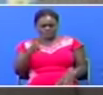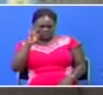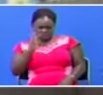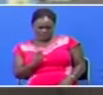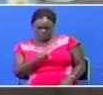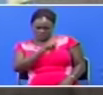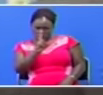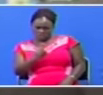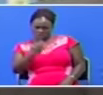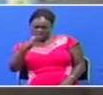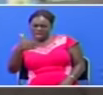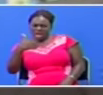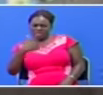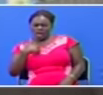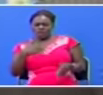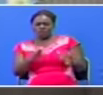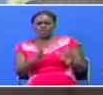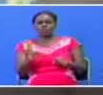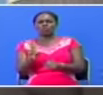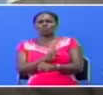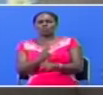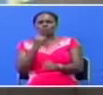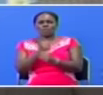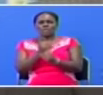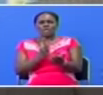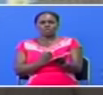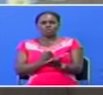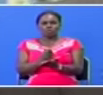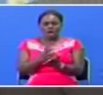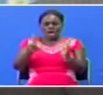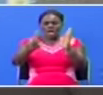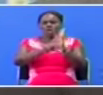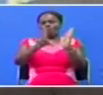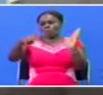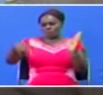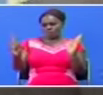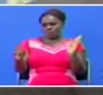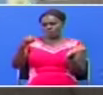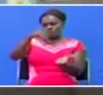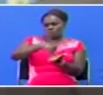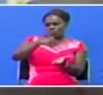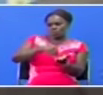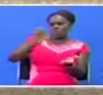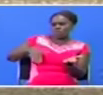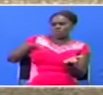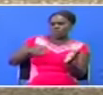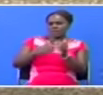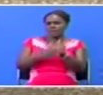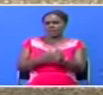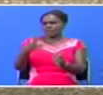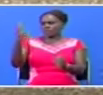je kuna njia zingine ambazo zinaweza zikatumika kuhakikisha kwamba kuna sheria itakayopitishwa kuhusisha wamama katika uongozi.